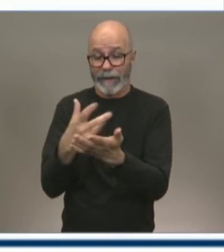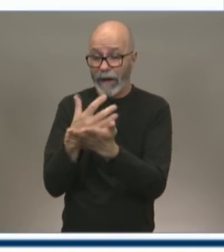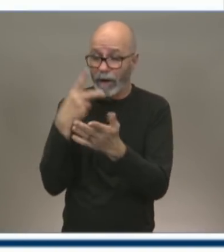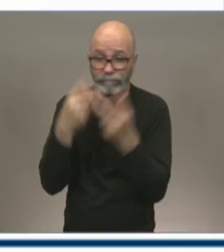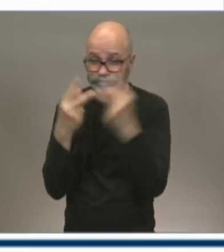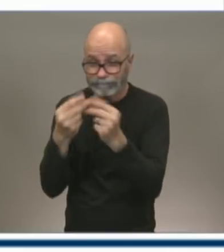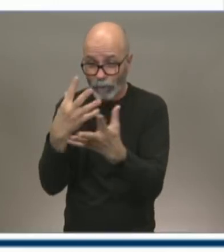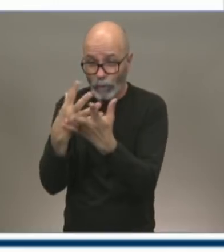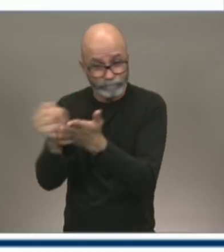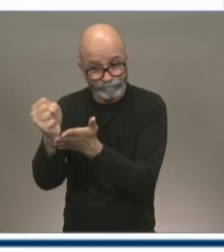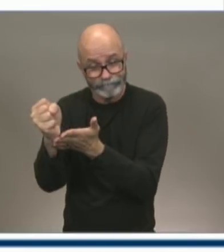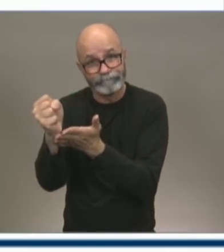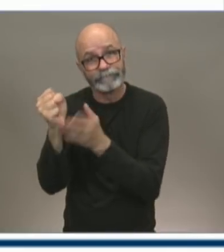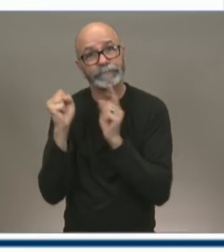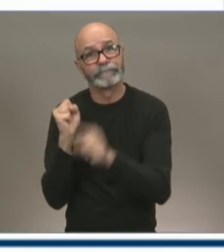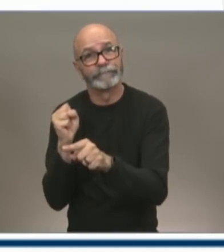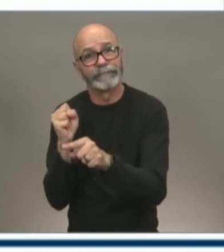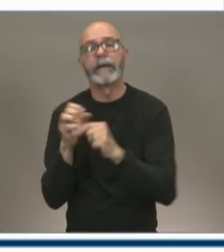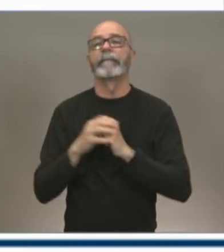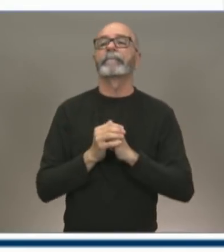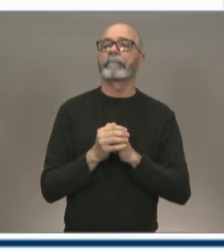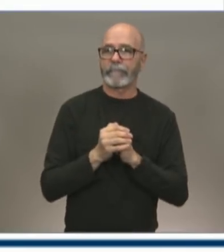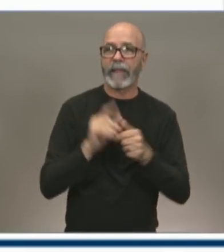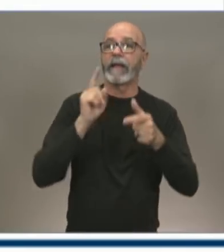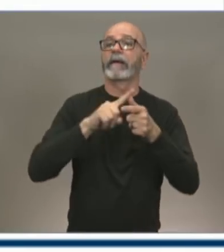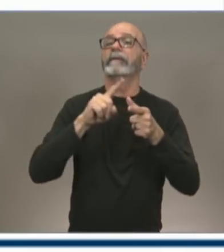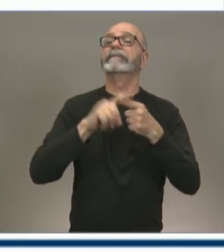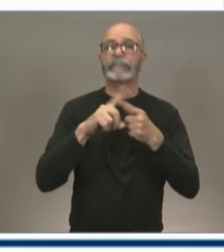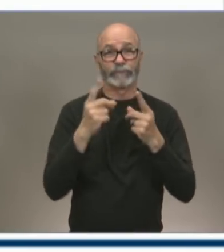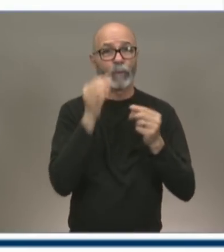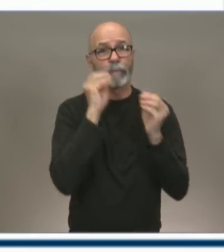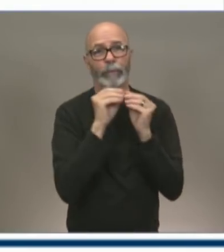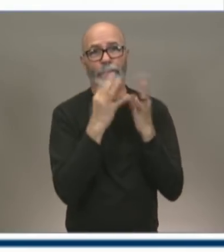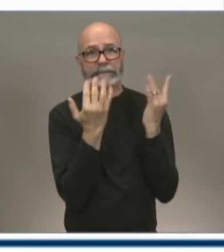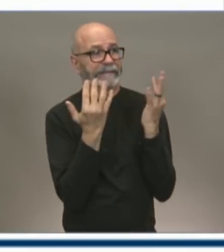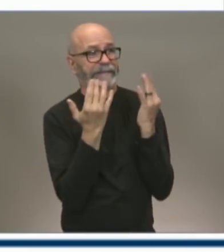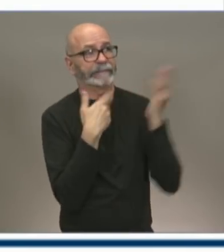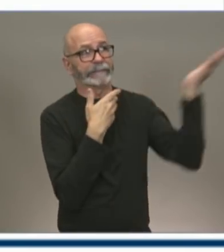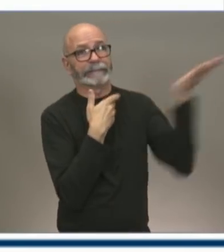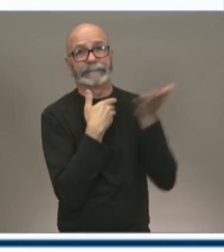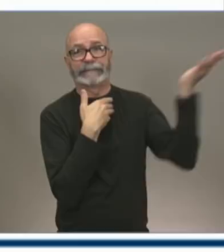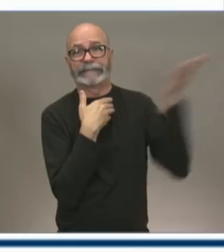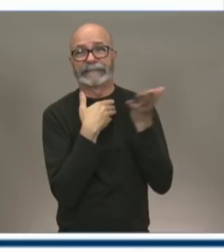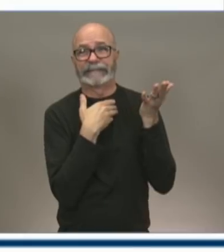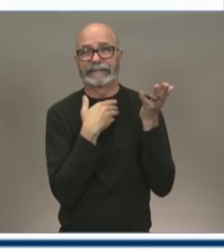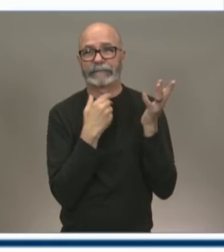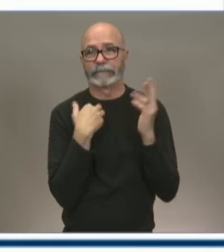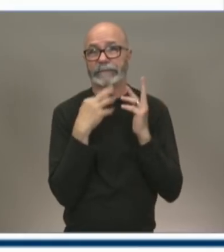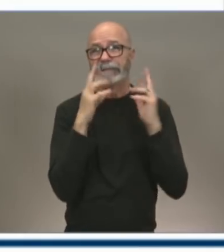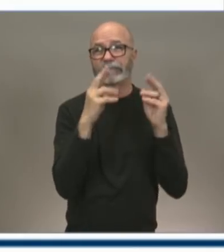get vaccine, it will continue to go into arms or be set aside for people's second dose.